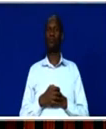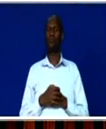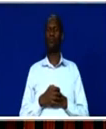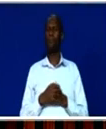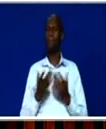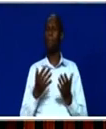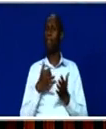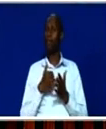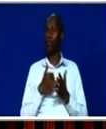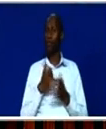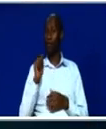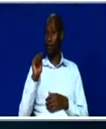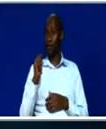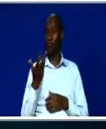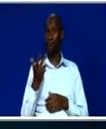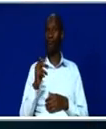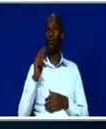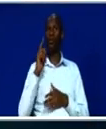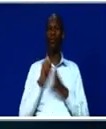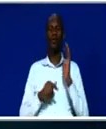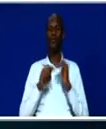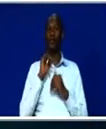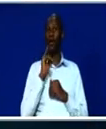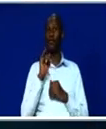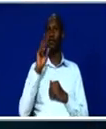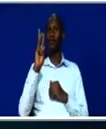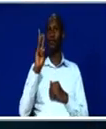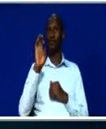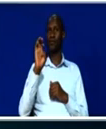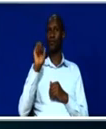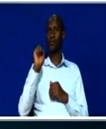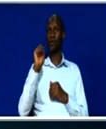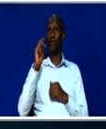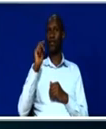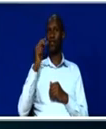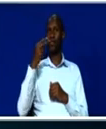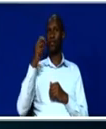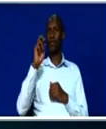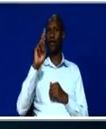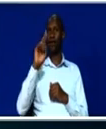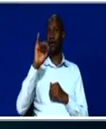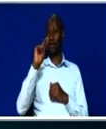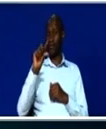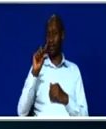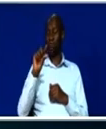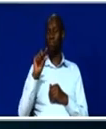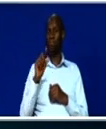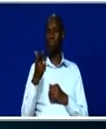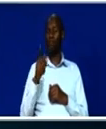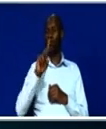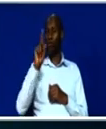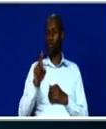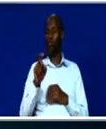They include A. What is weathering? That is the question, what is weathering? The question